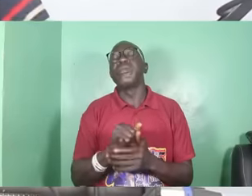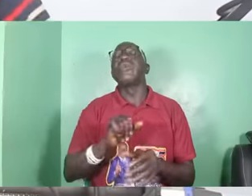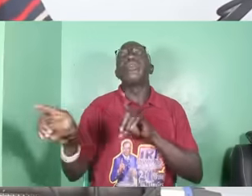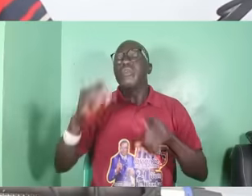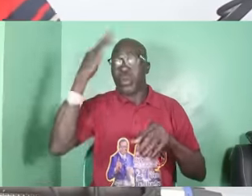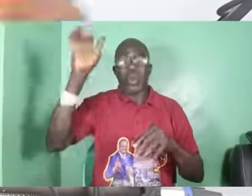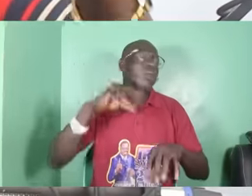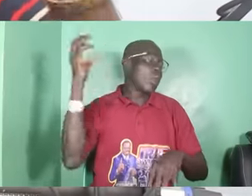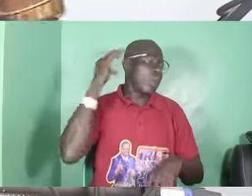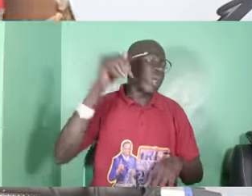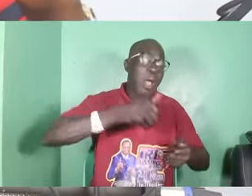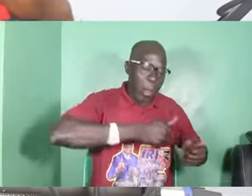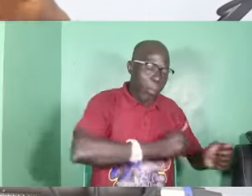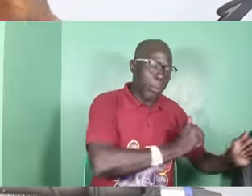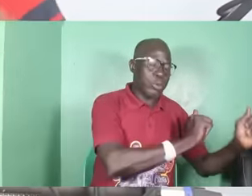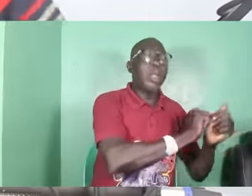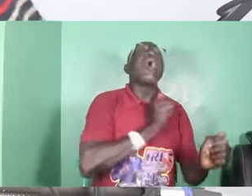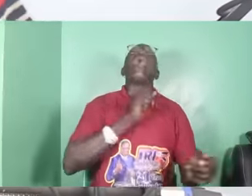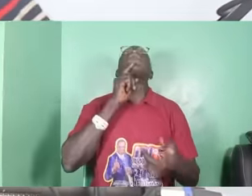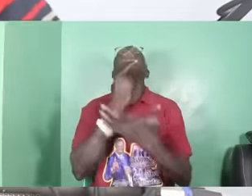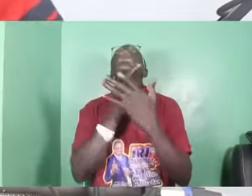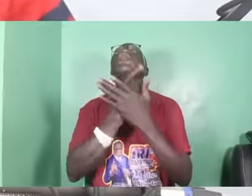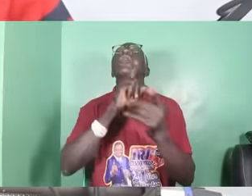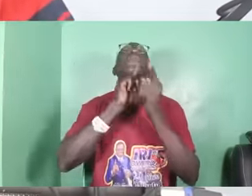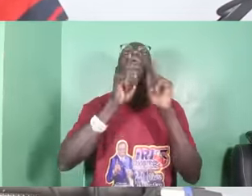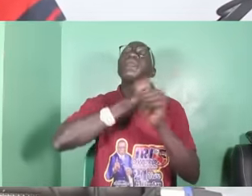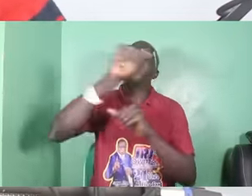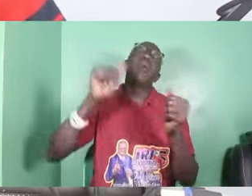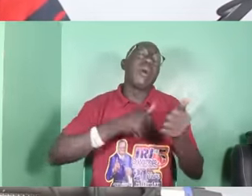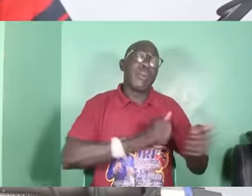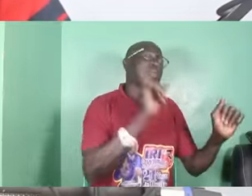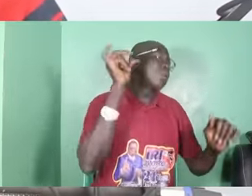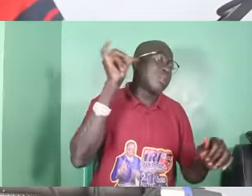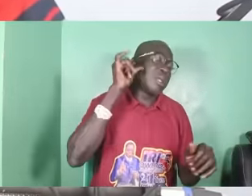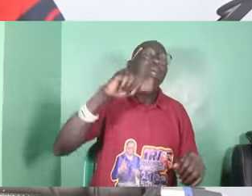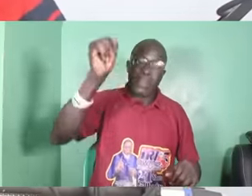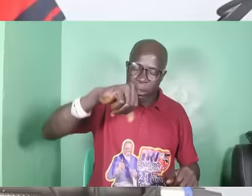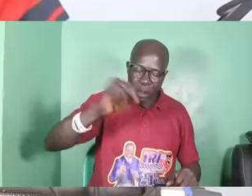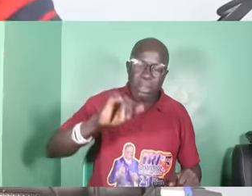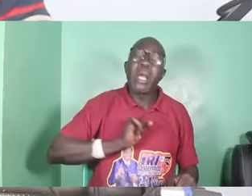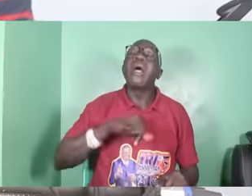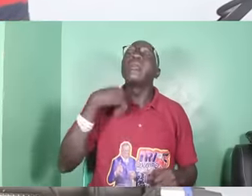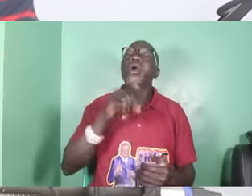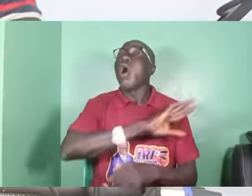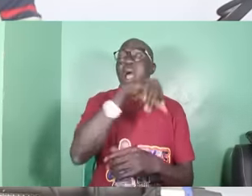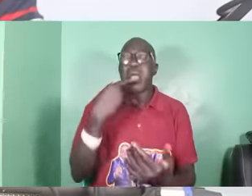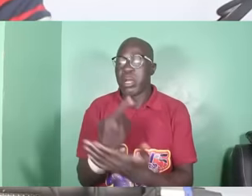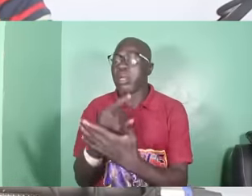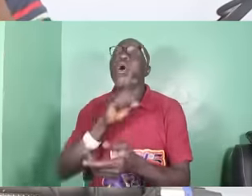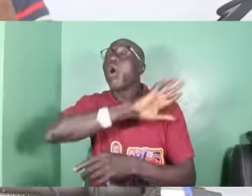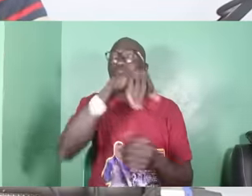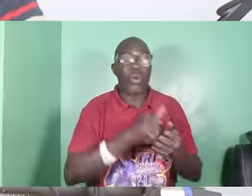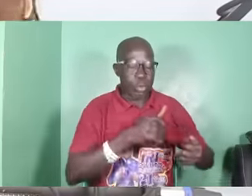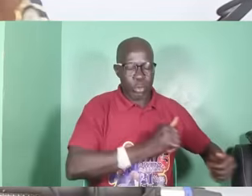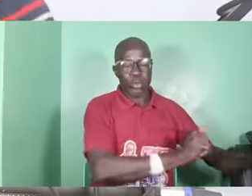Do you know that if you are hearing about apostles? I'm talking about apostles. Benny. Yes. Our apostle yi.